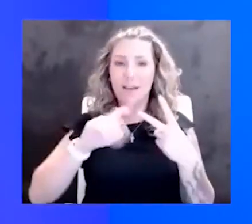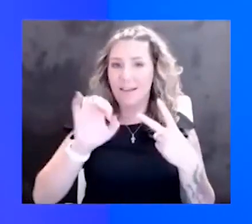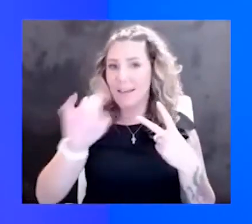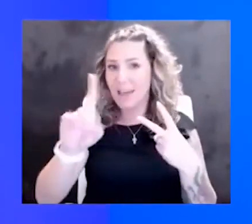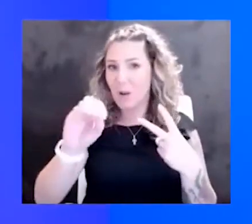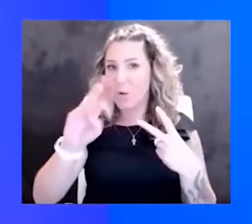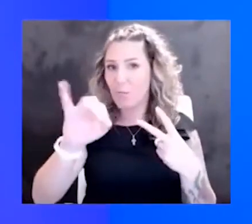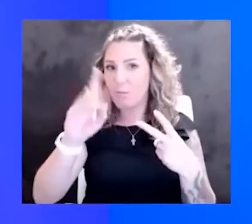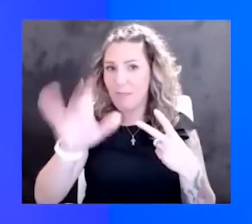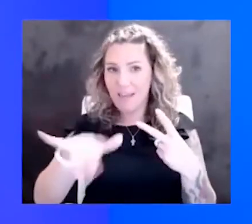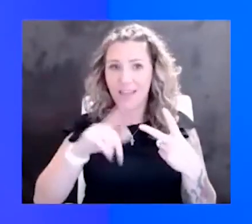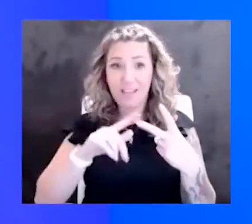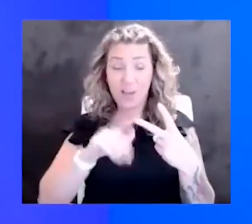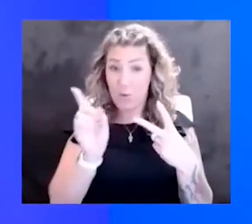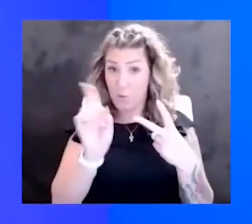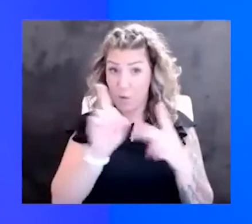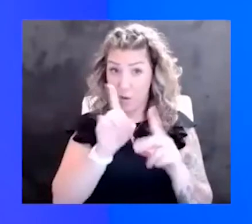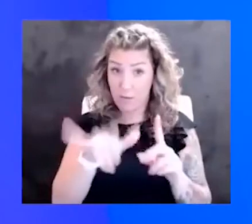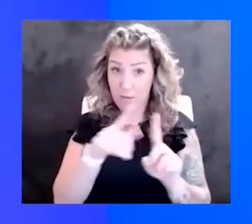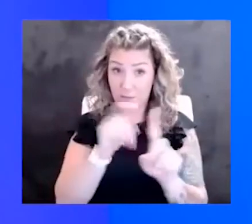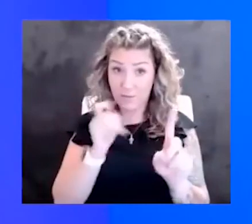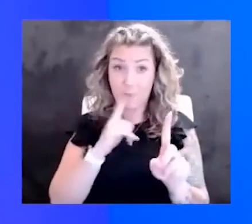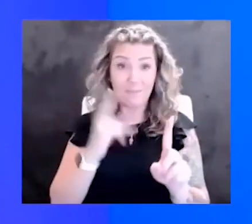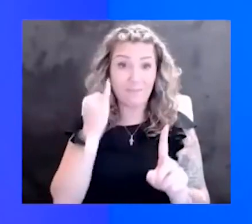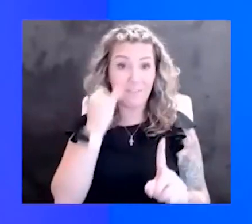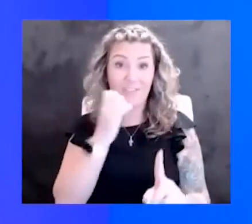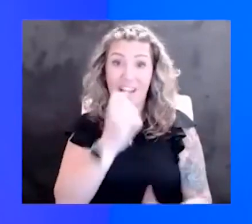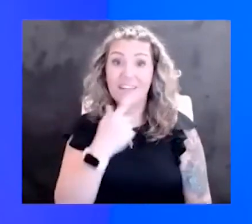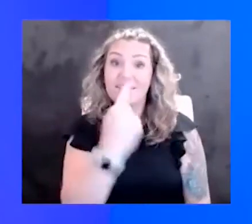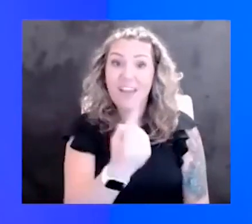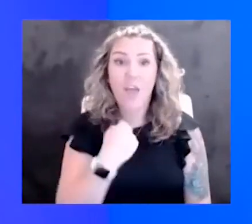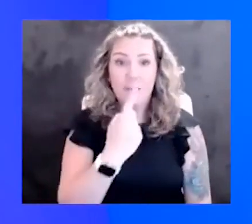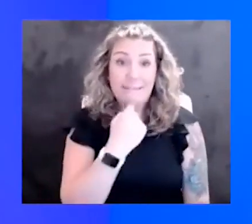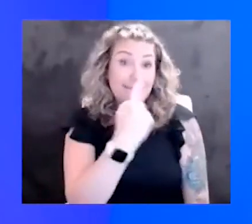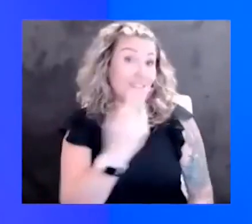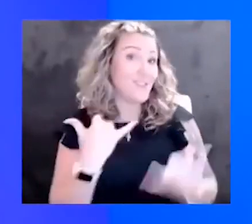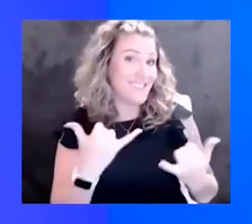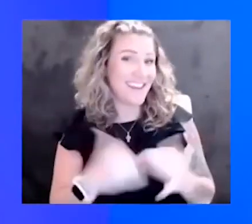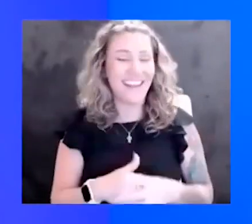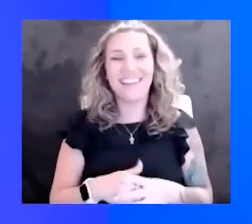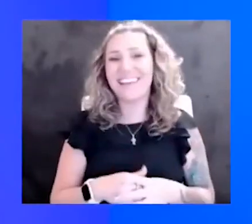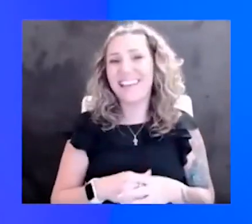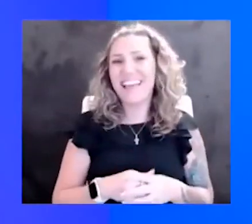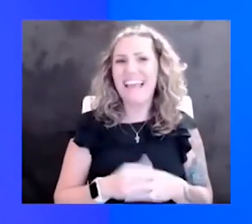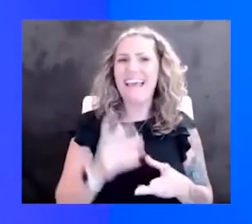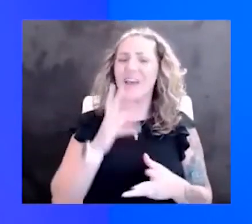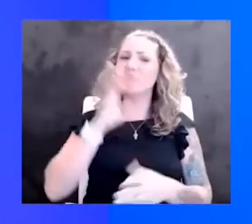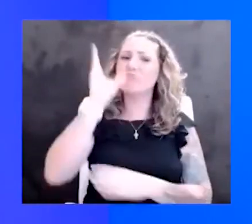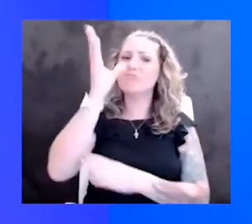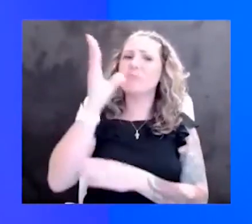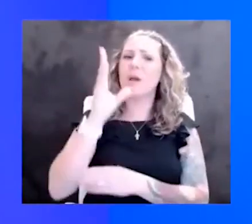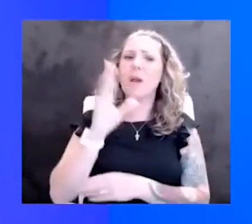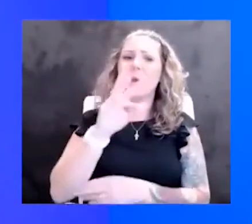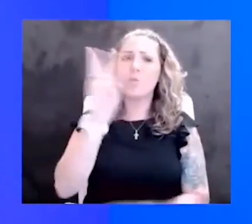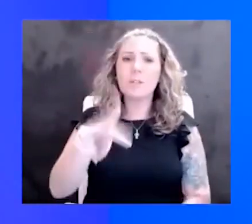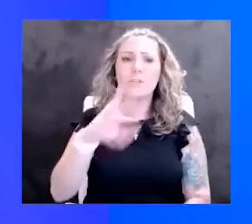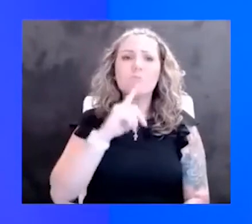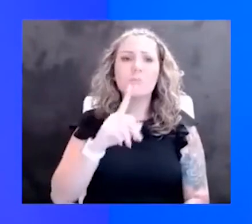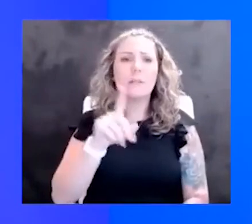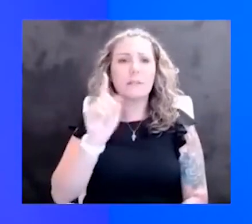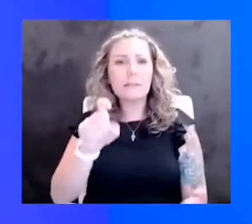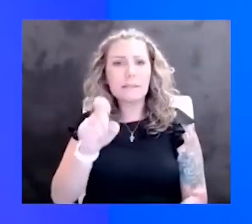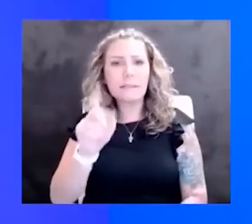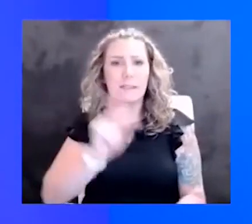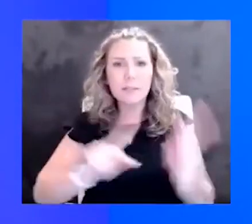this came from, and if he doesn't tell you that, I want to tell you today. I gave a talk in Wichita, and I said, what we need is ground troops. We need foot